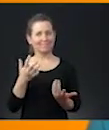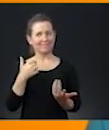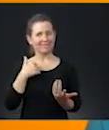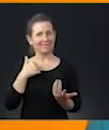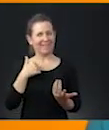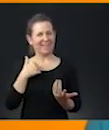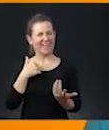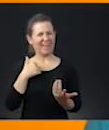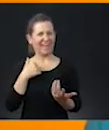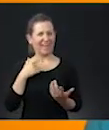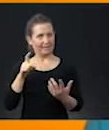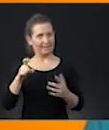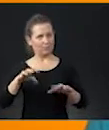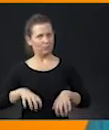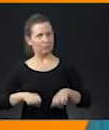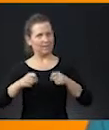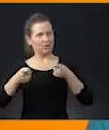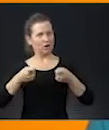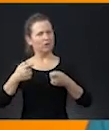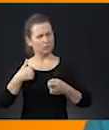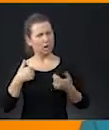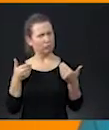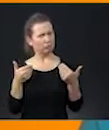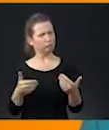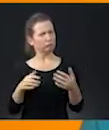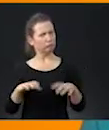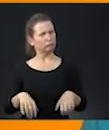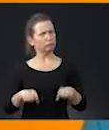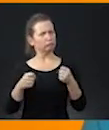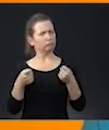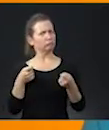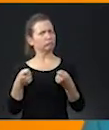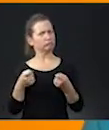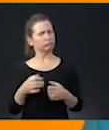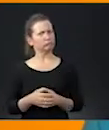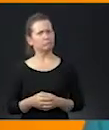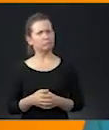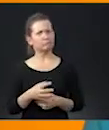when I'm supposed to take charge, I take charge,